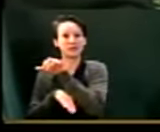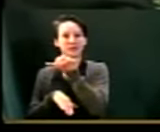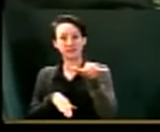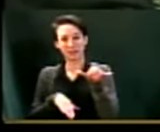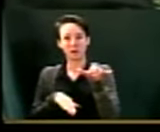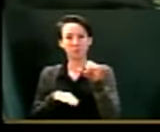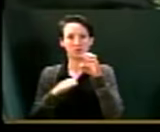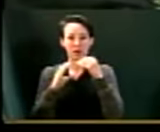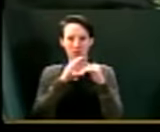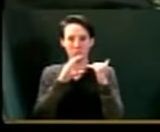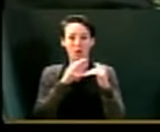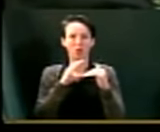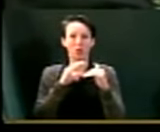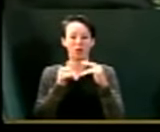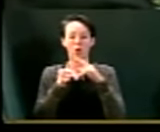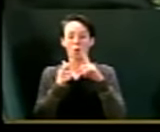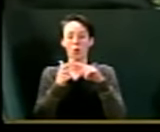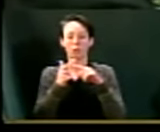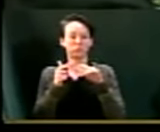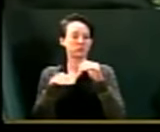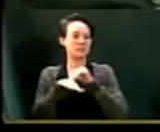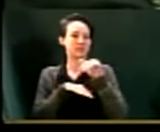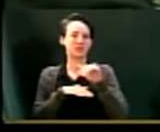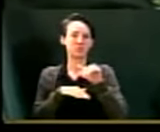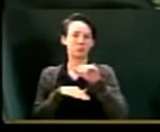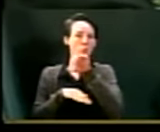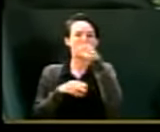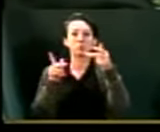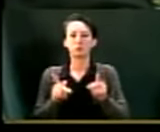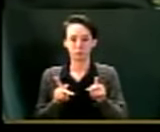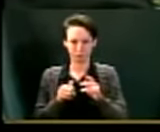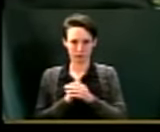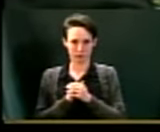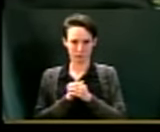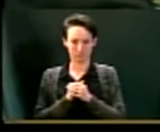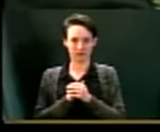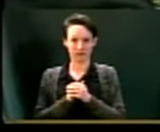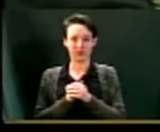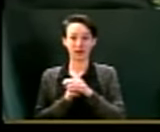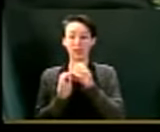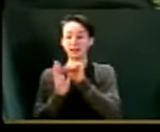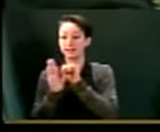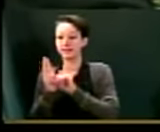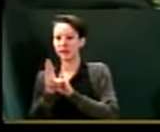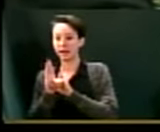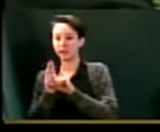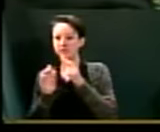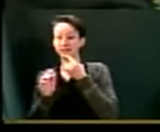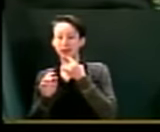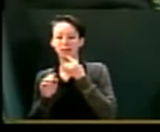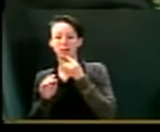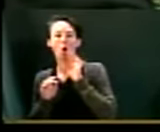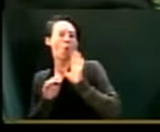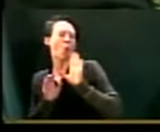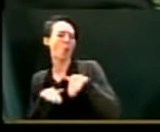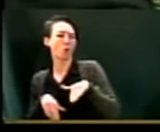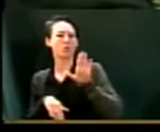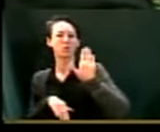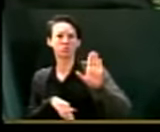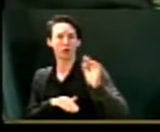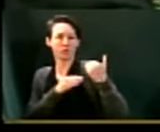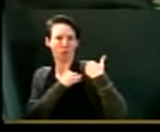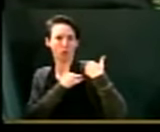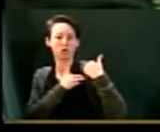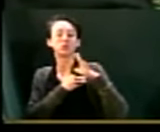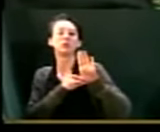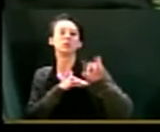state or to send them somewhere else. The state pointed to districts, the districts pointed to the state, and everybody said